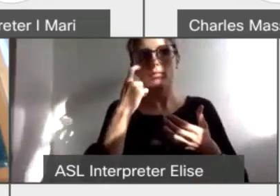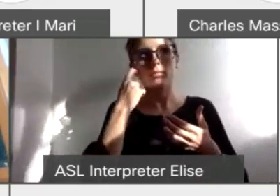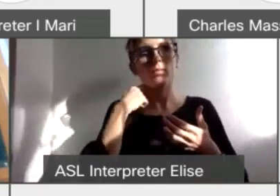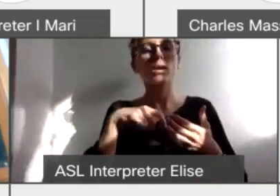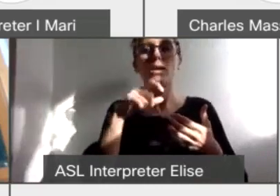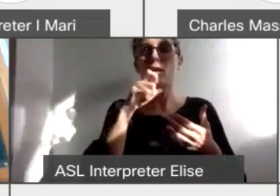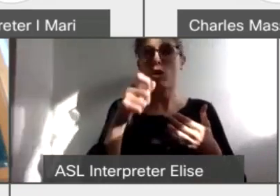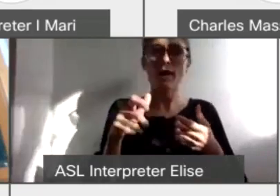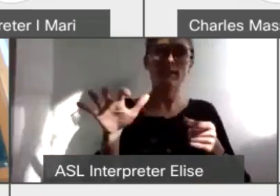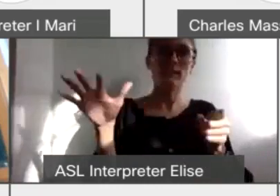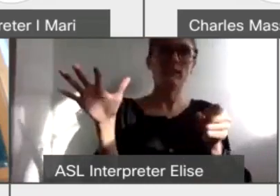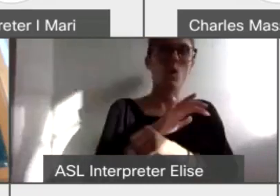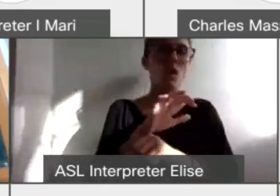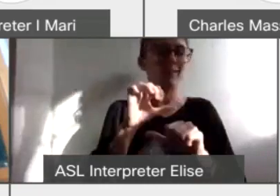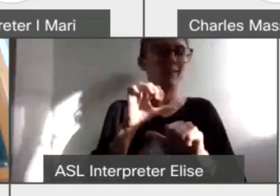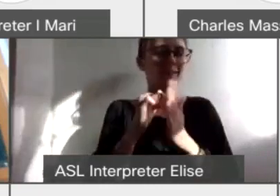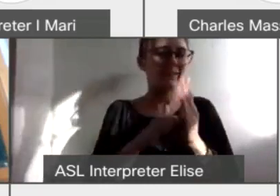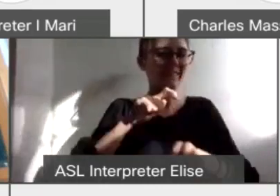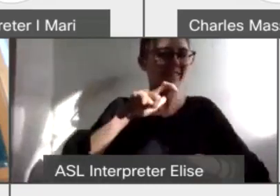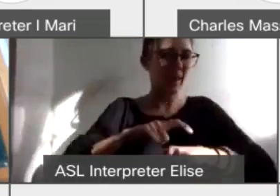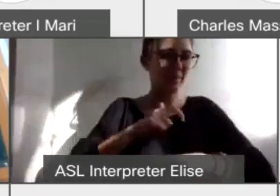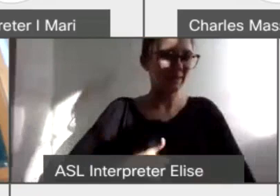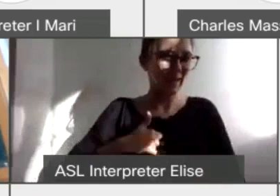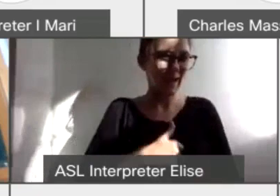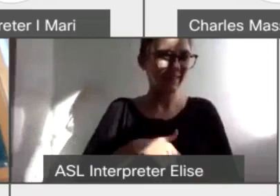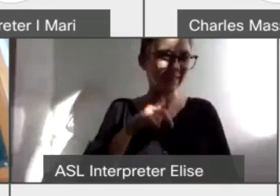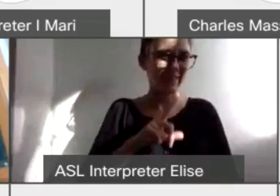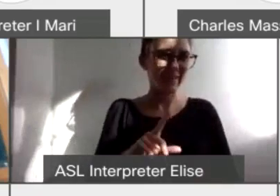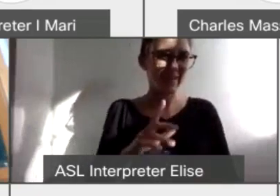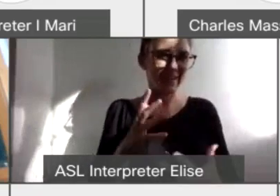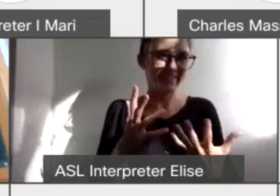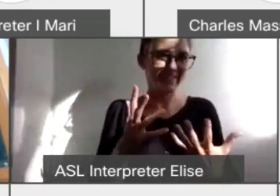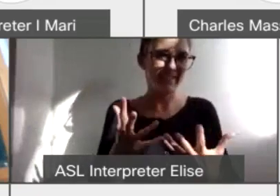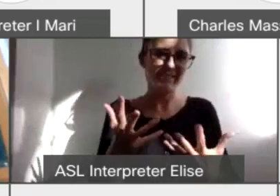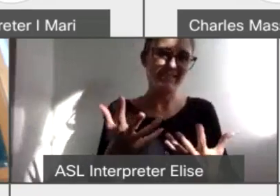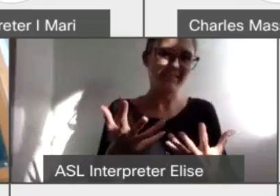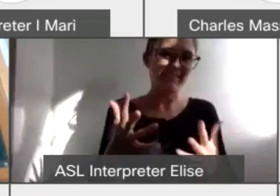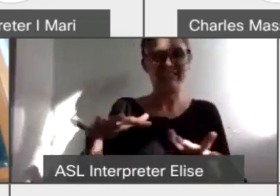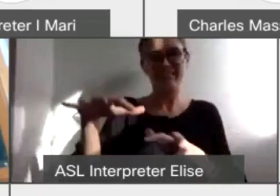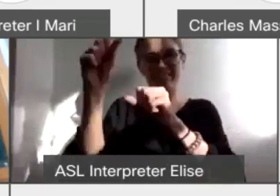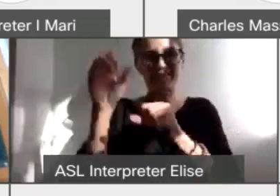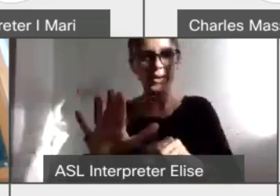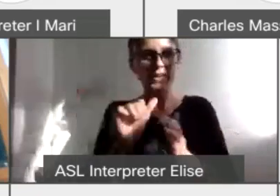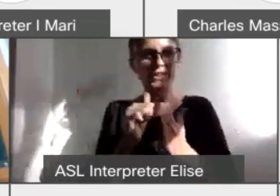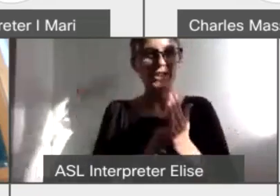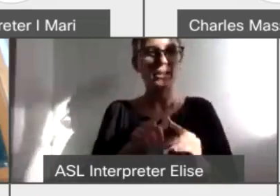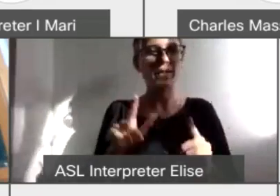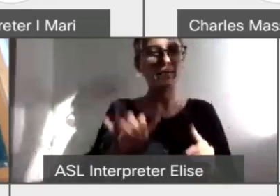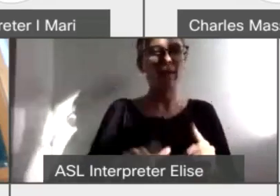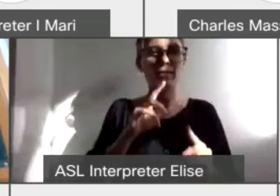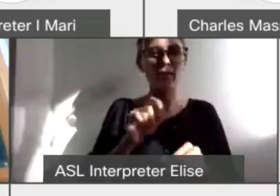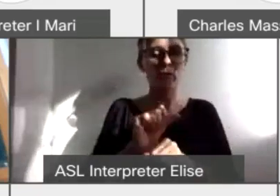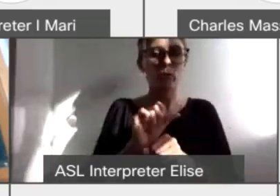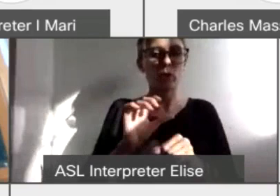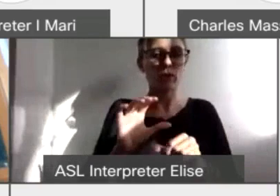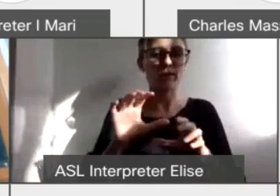the full allotted agenda time, Courtney, and I'm sorry to upend your agenda, but that's essentially the sort of the workforce component